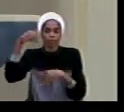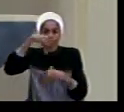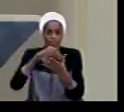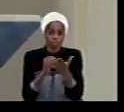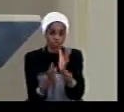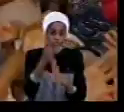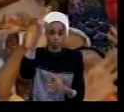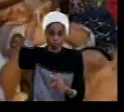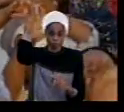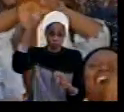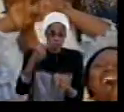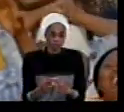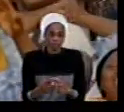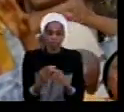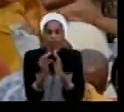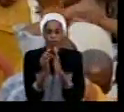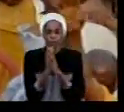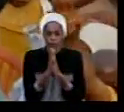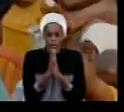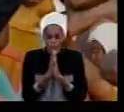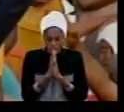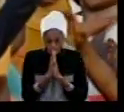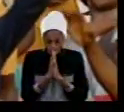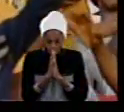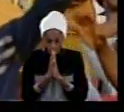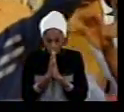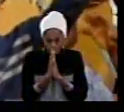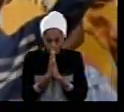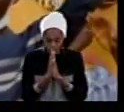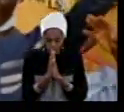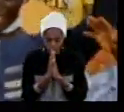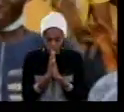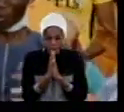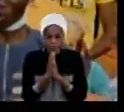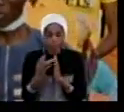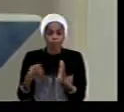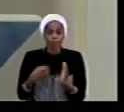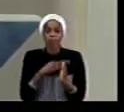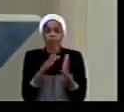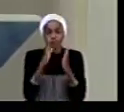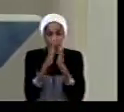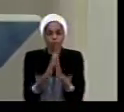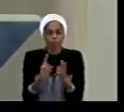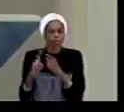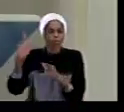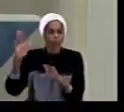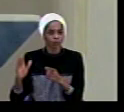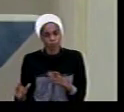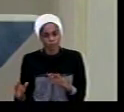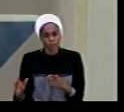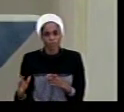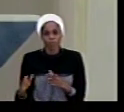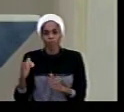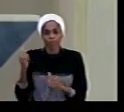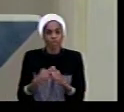in Jesus' name. We are talking to the Lord.